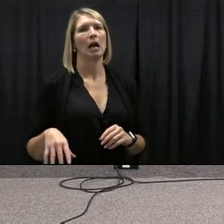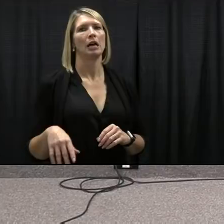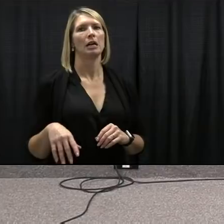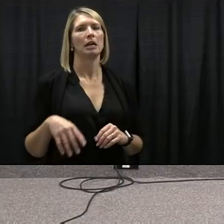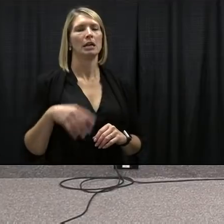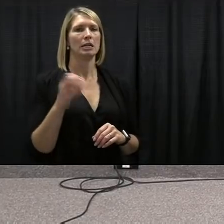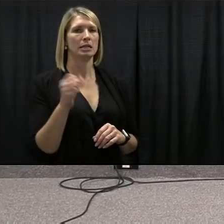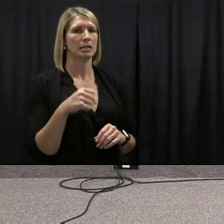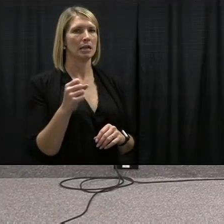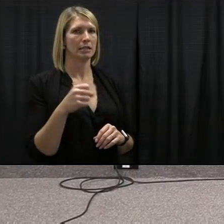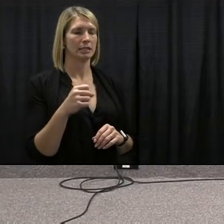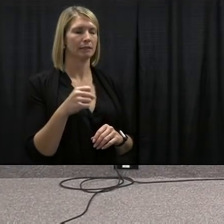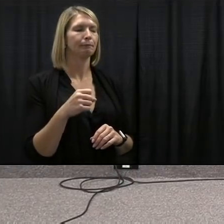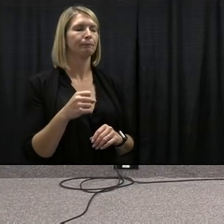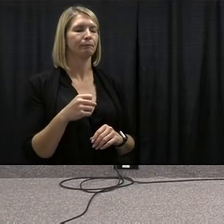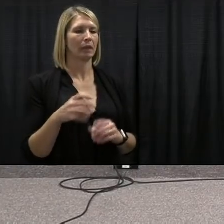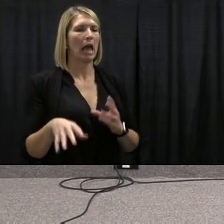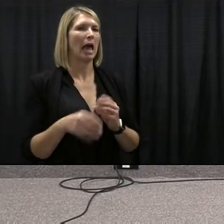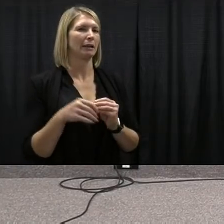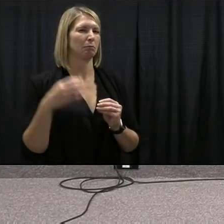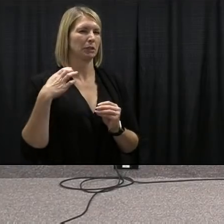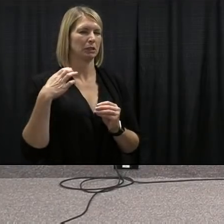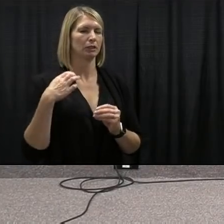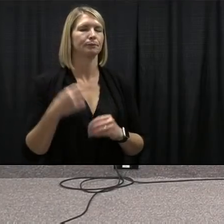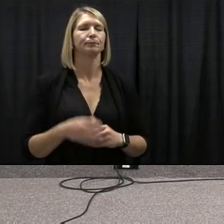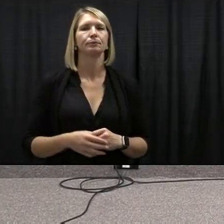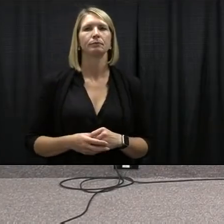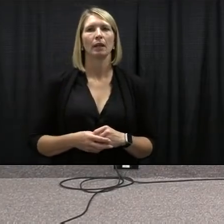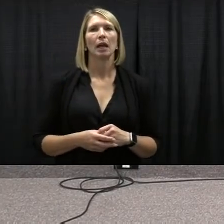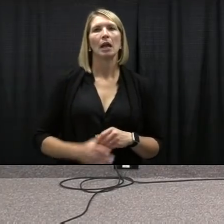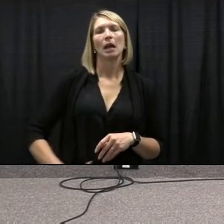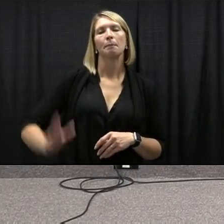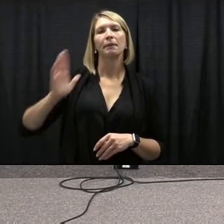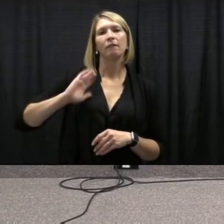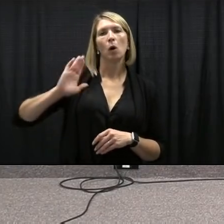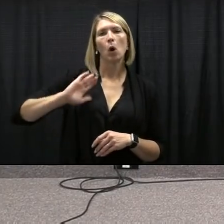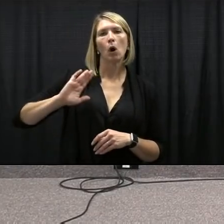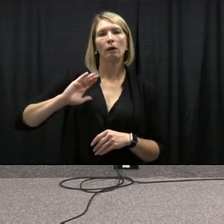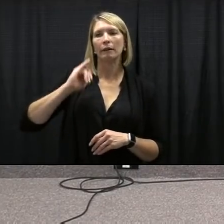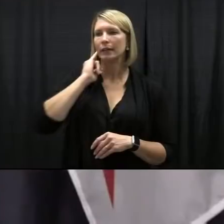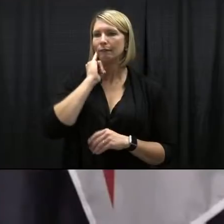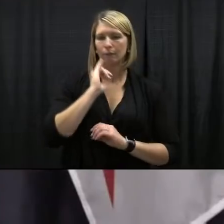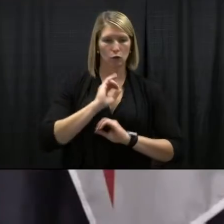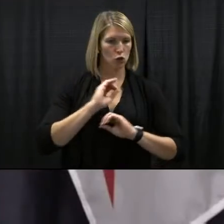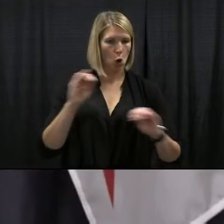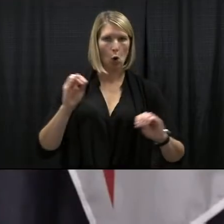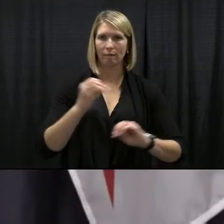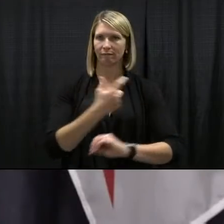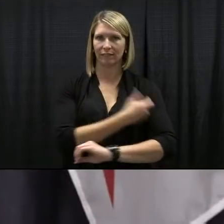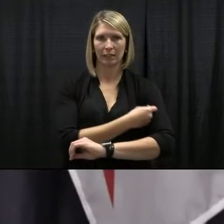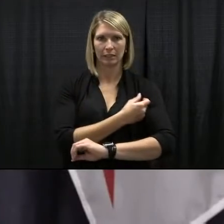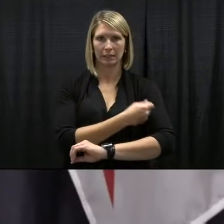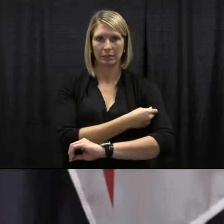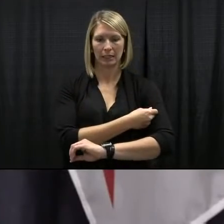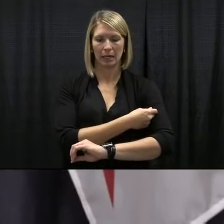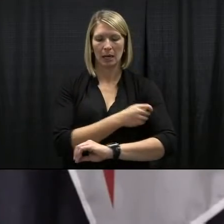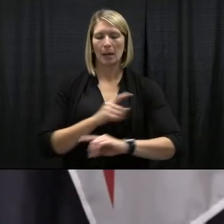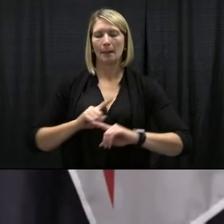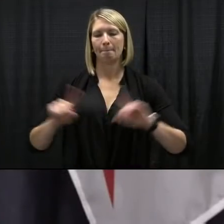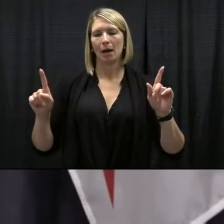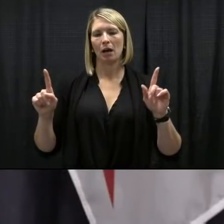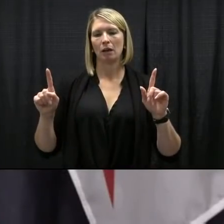Under previous situations, if you were unvaccinated and you were still in